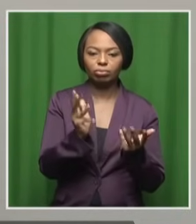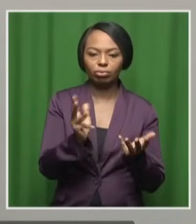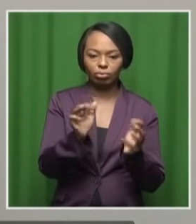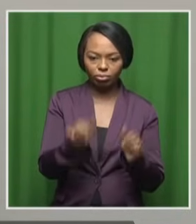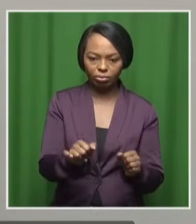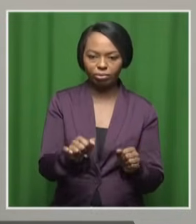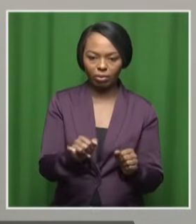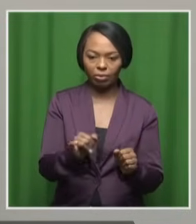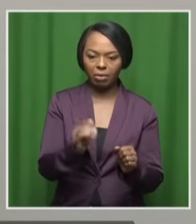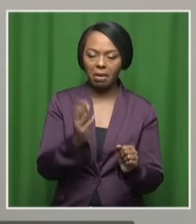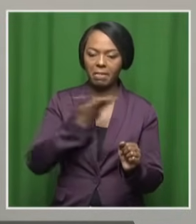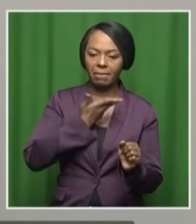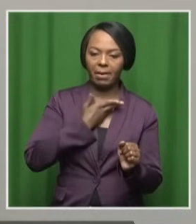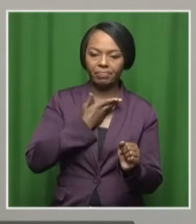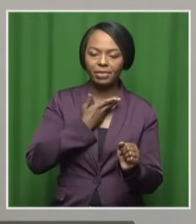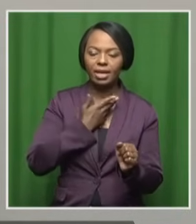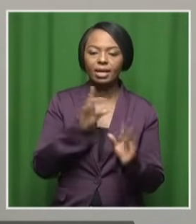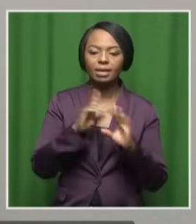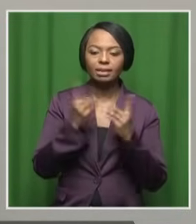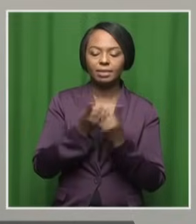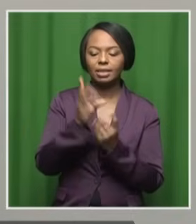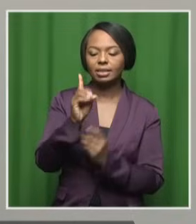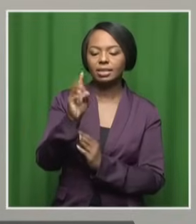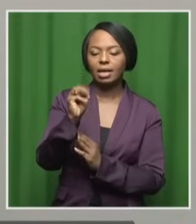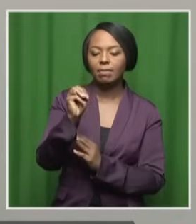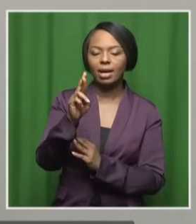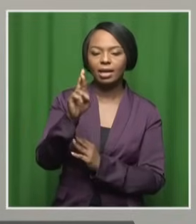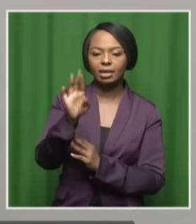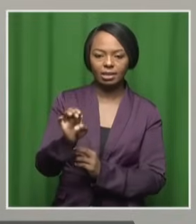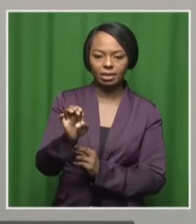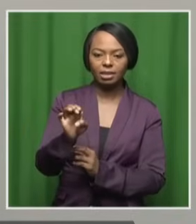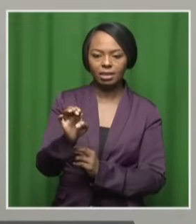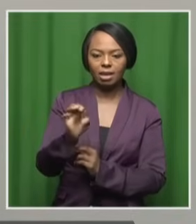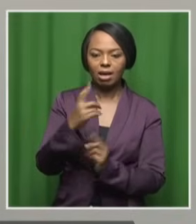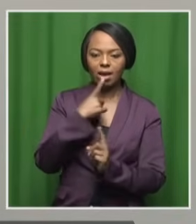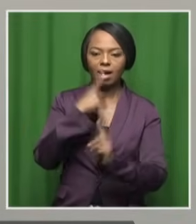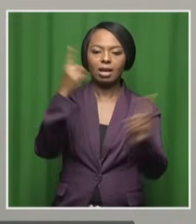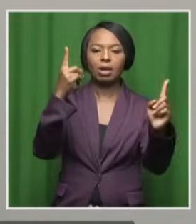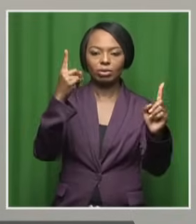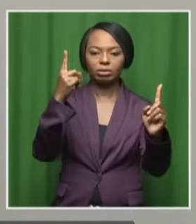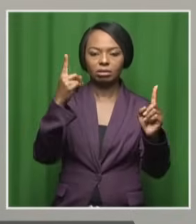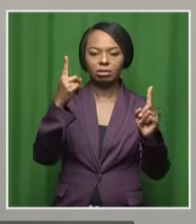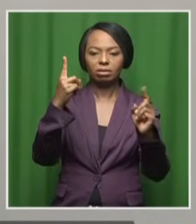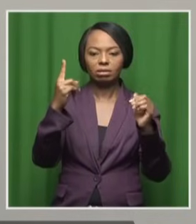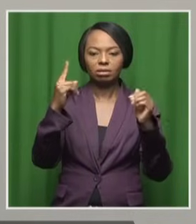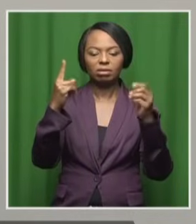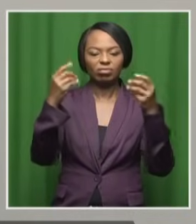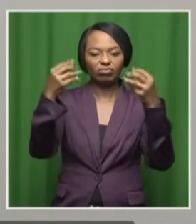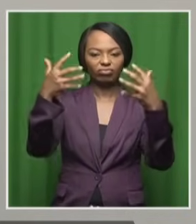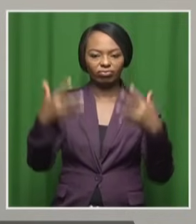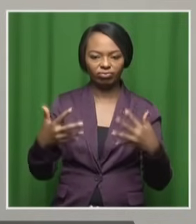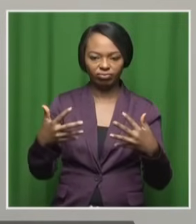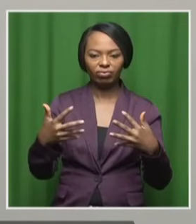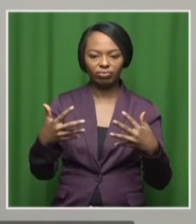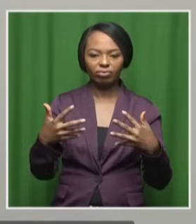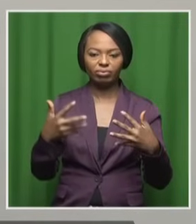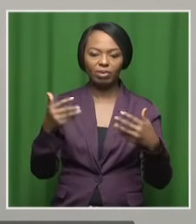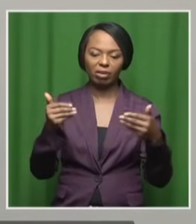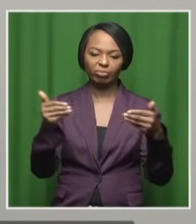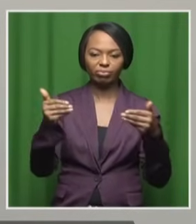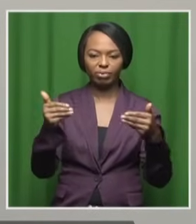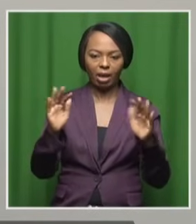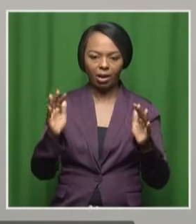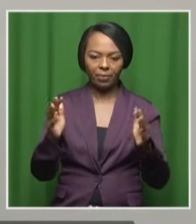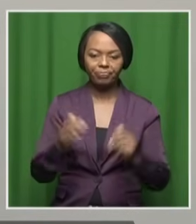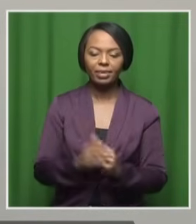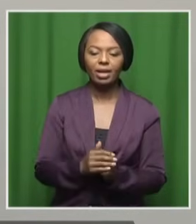the Department of Mineral Resources and Energy will announce the official adjustments sometime today. We know that they come into effect on Wednesday,